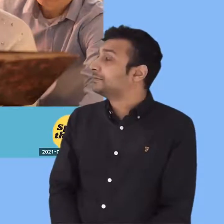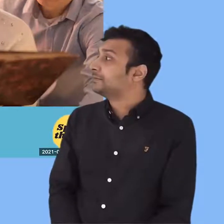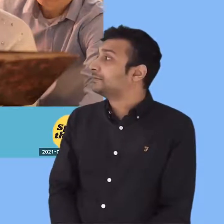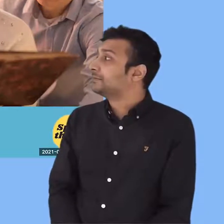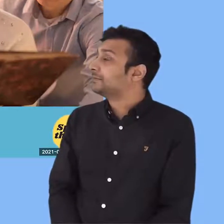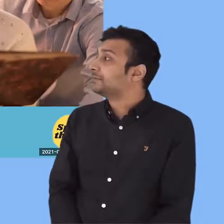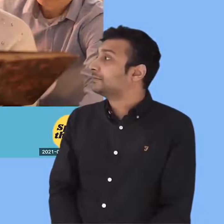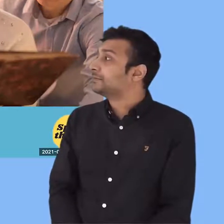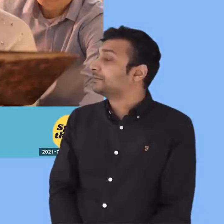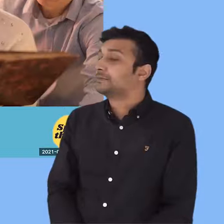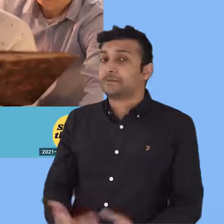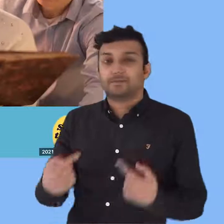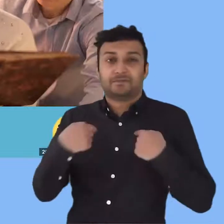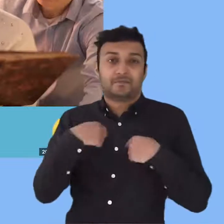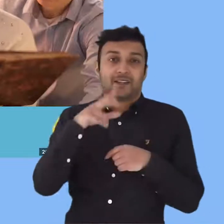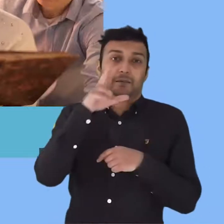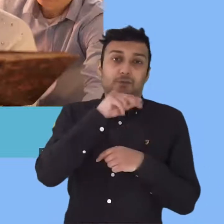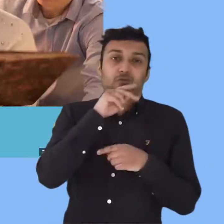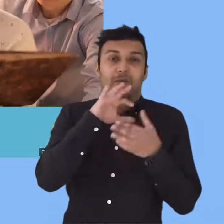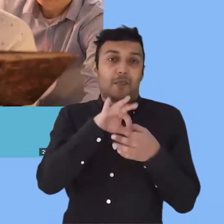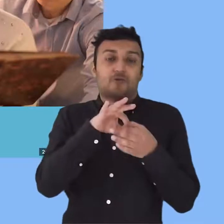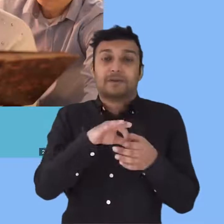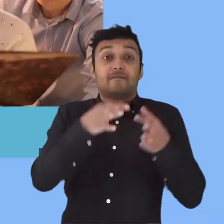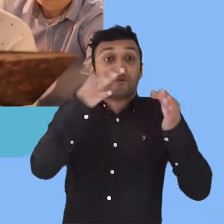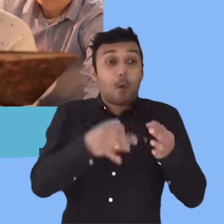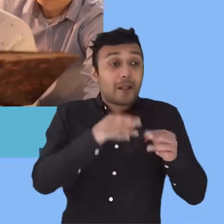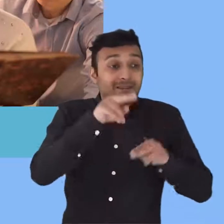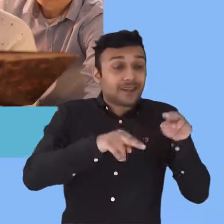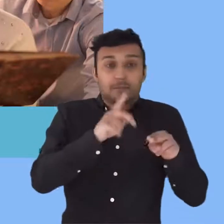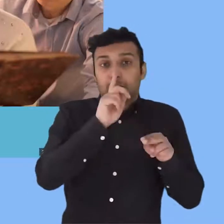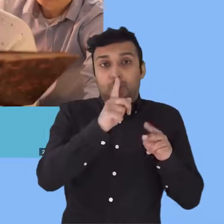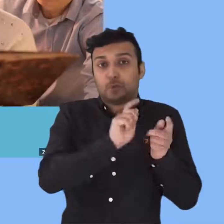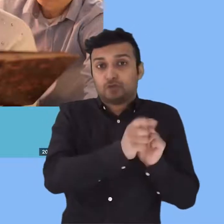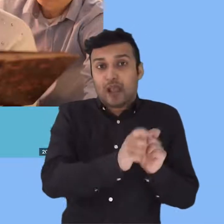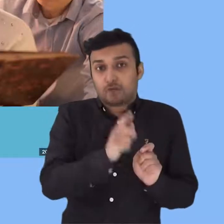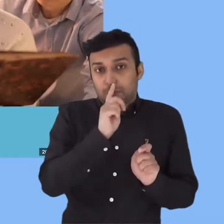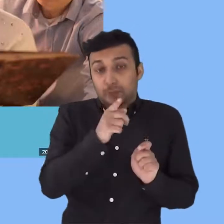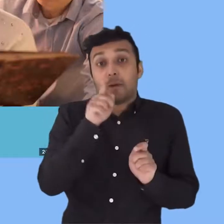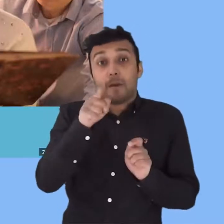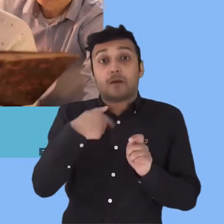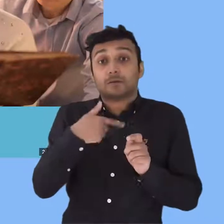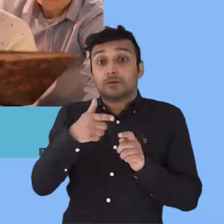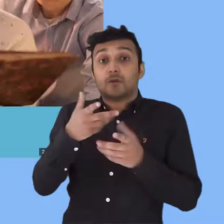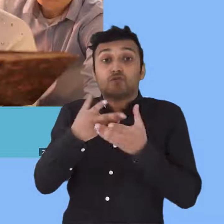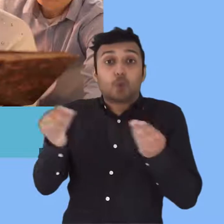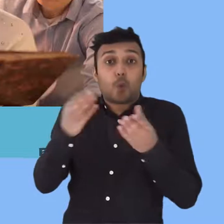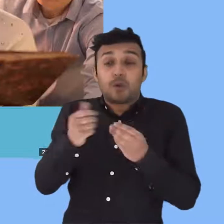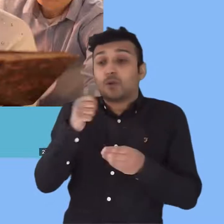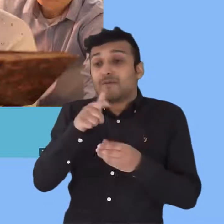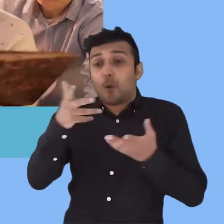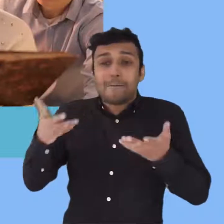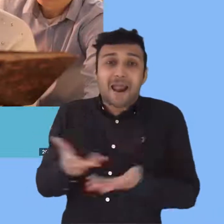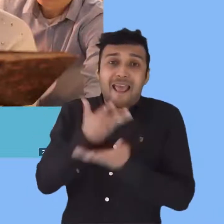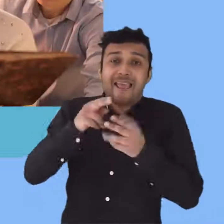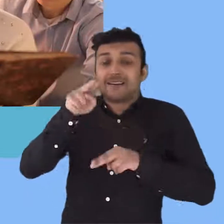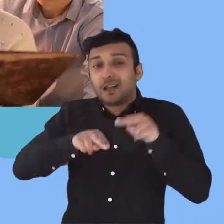yeah, for speech therapists, we can't change formal assessments, but we can consider the resources that we use in our play-based assessments and our informal assessments and our picture